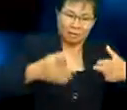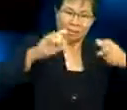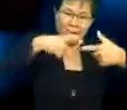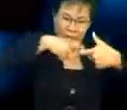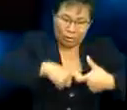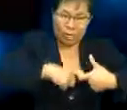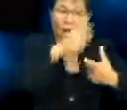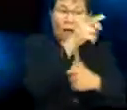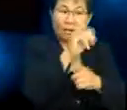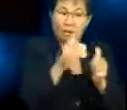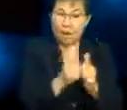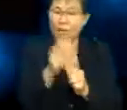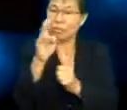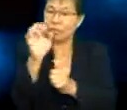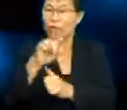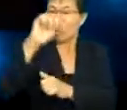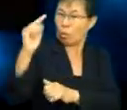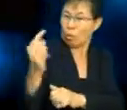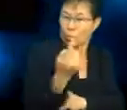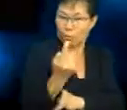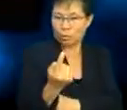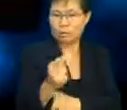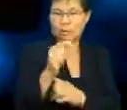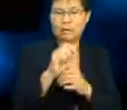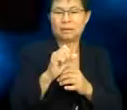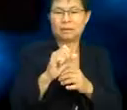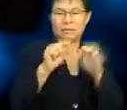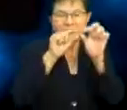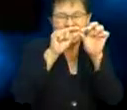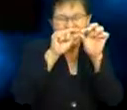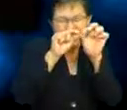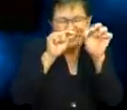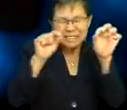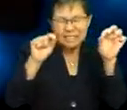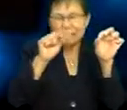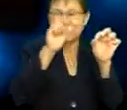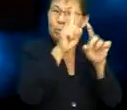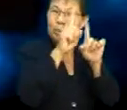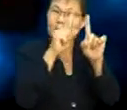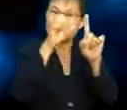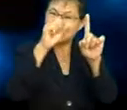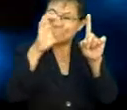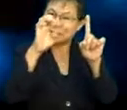Capillaries connect arteries and veins. It is only a cell thick.